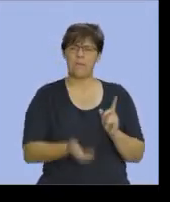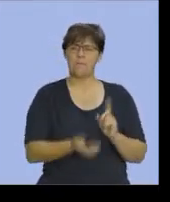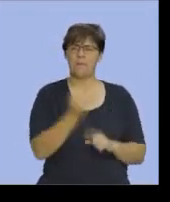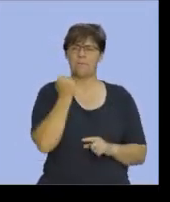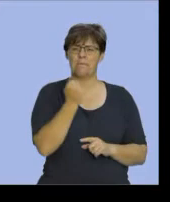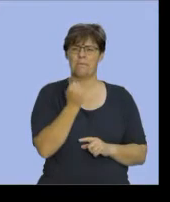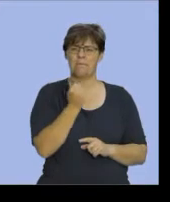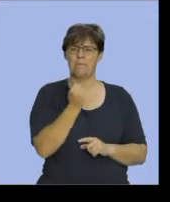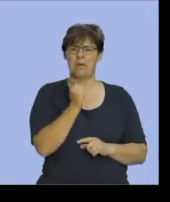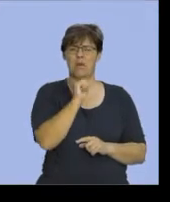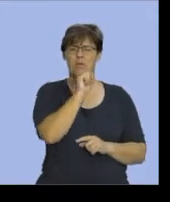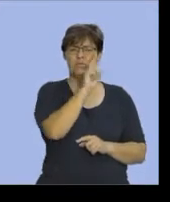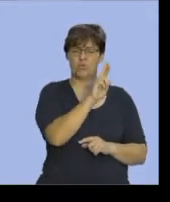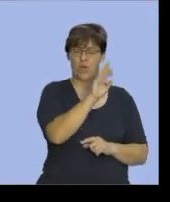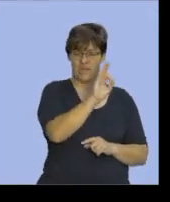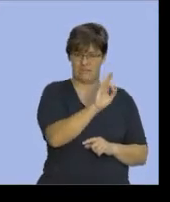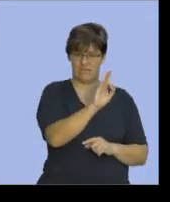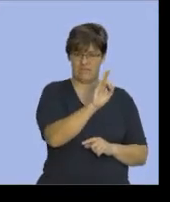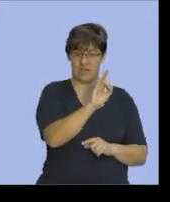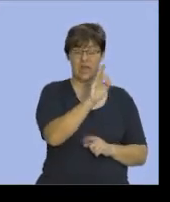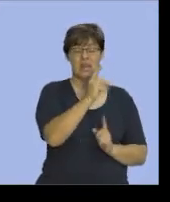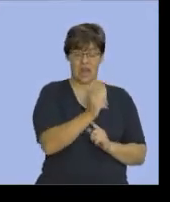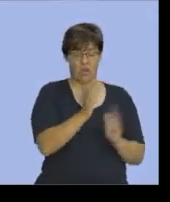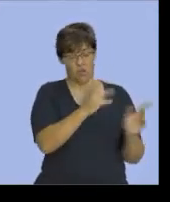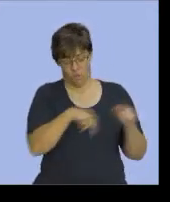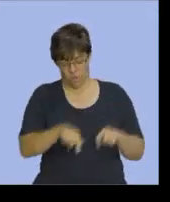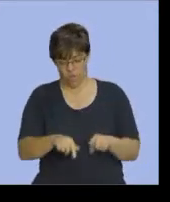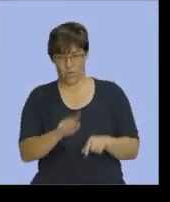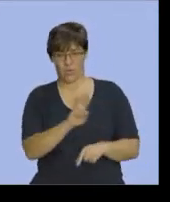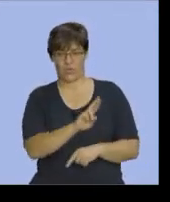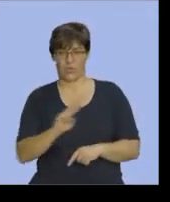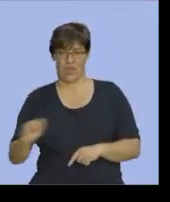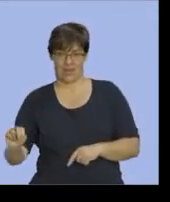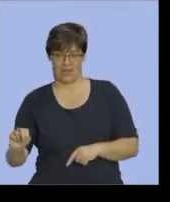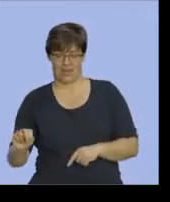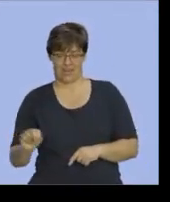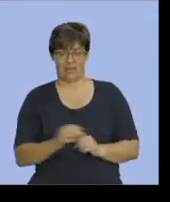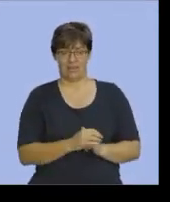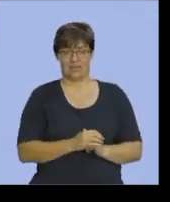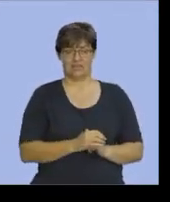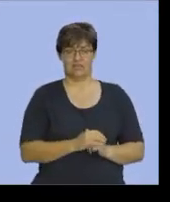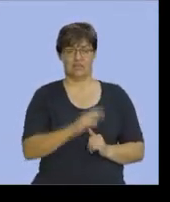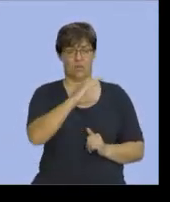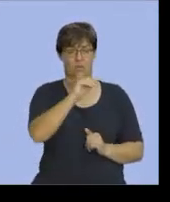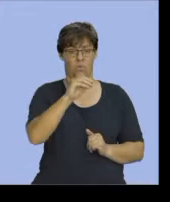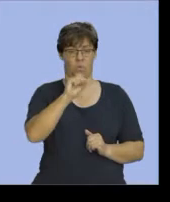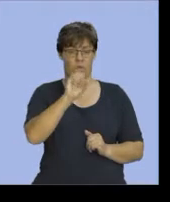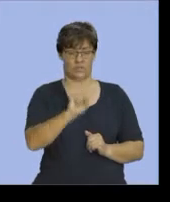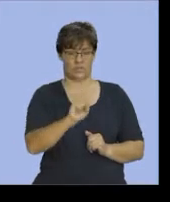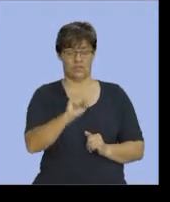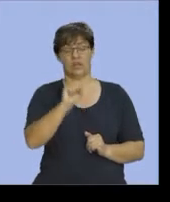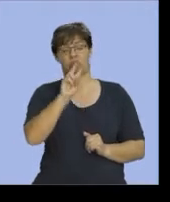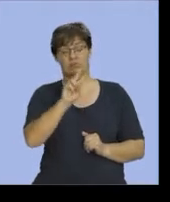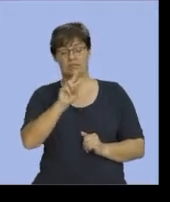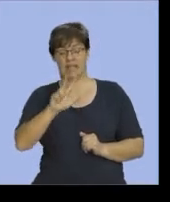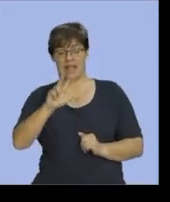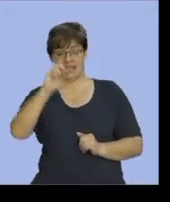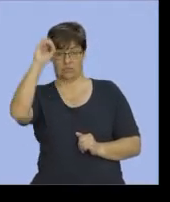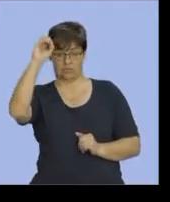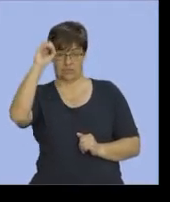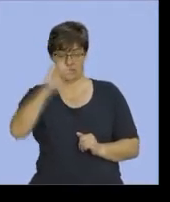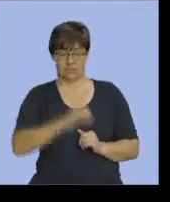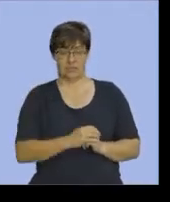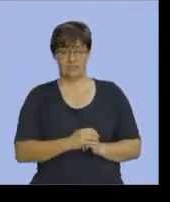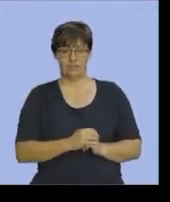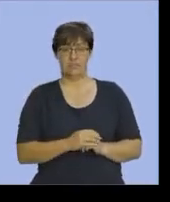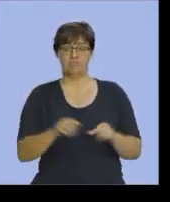found UF. Now we're trying to find UN. So this will be cos of 28